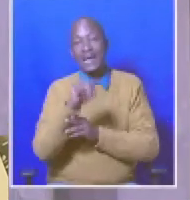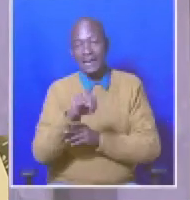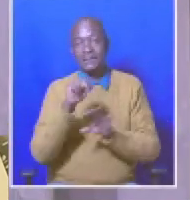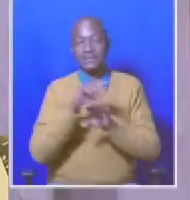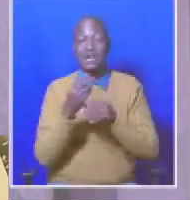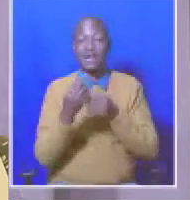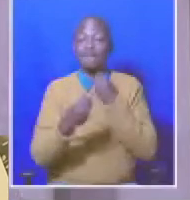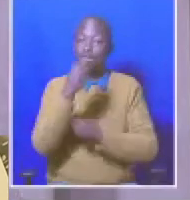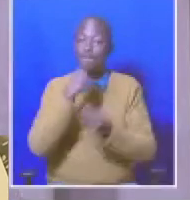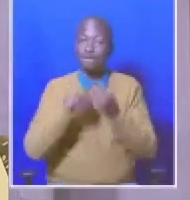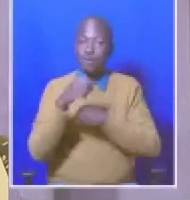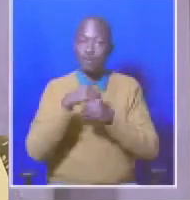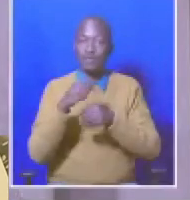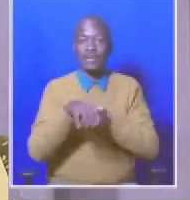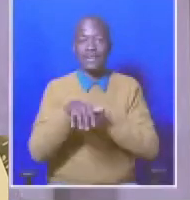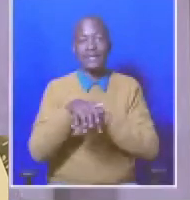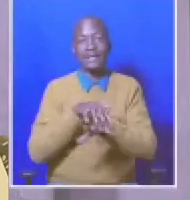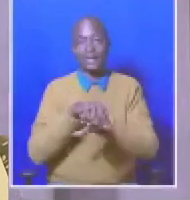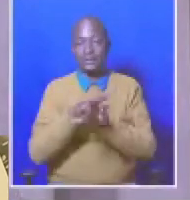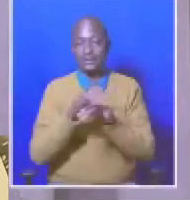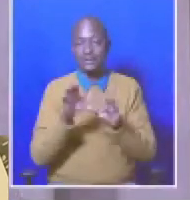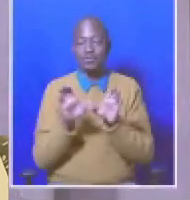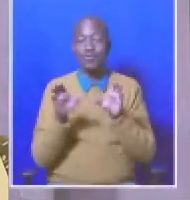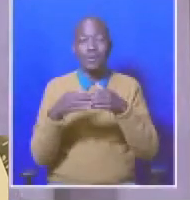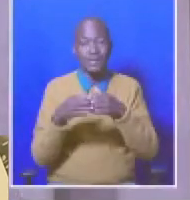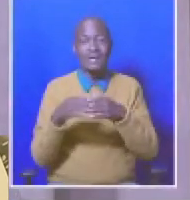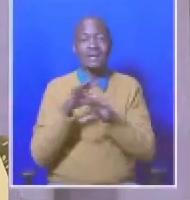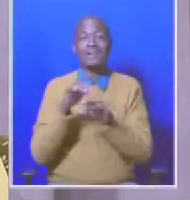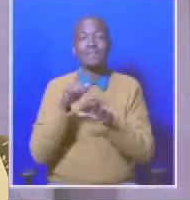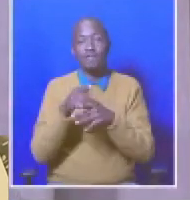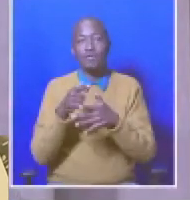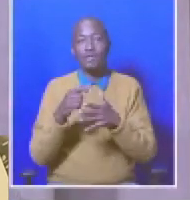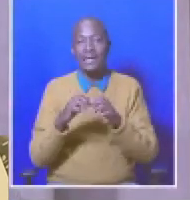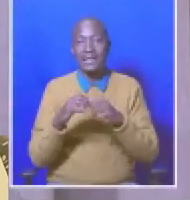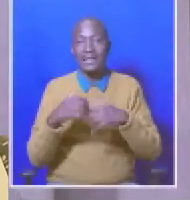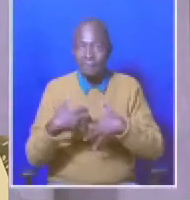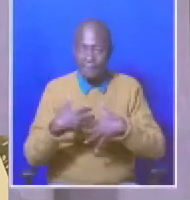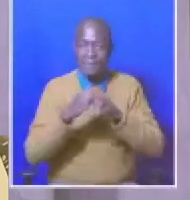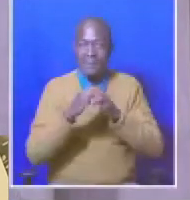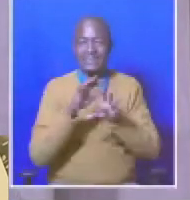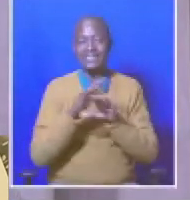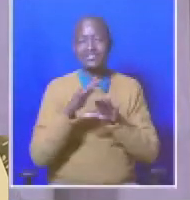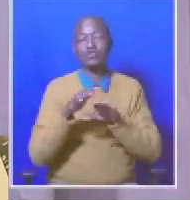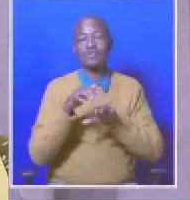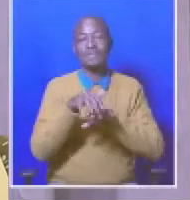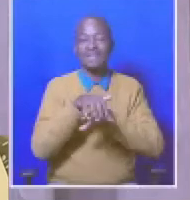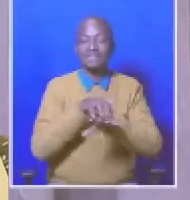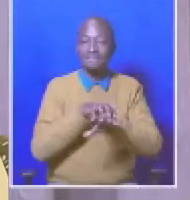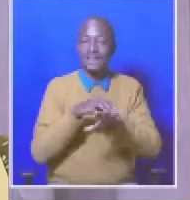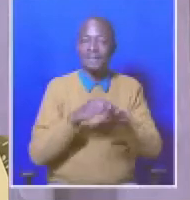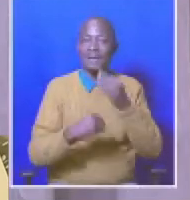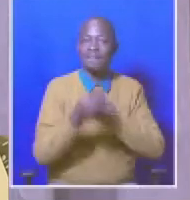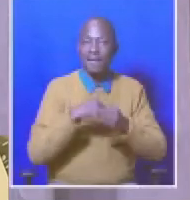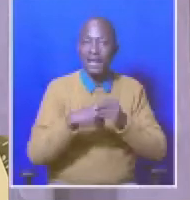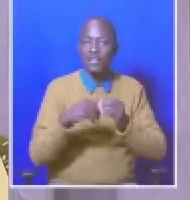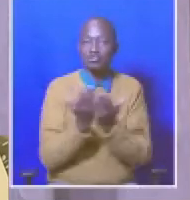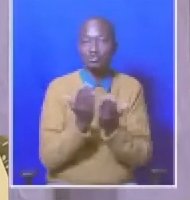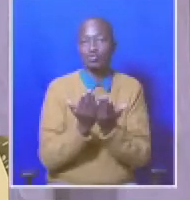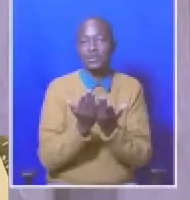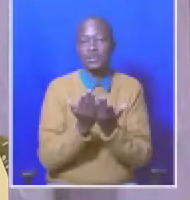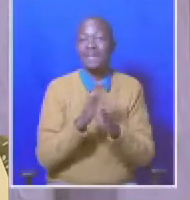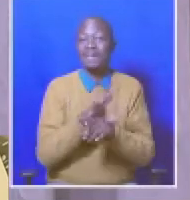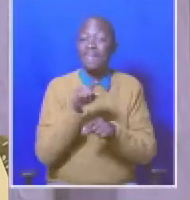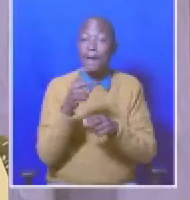Agricultural Organization for the implementation of the farmer field schools. Both this intervention enhanced